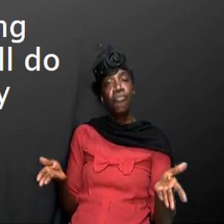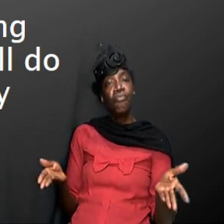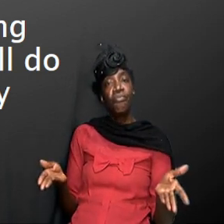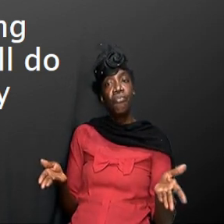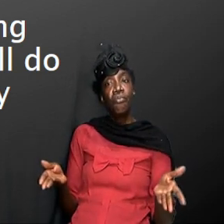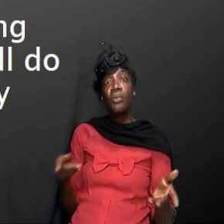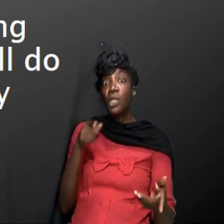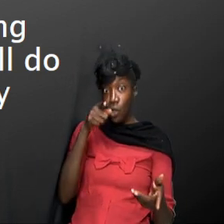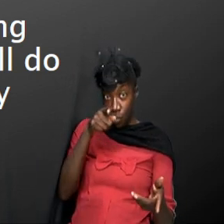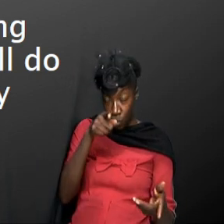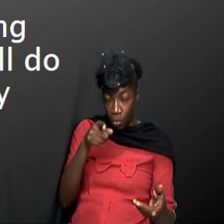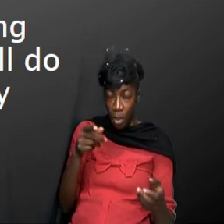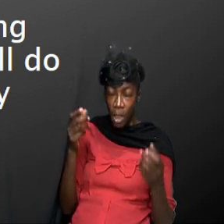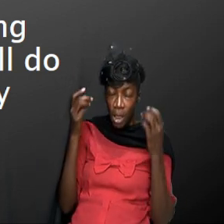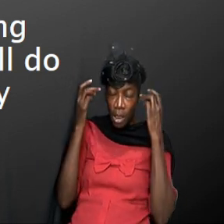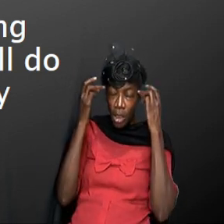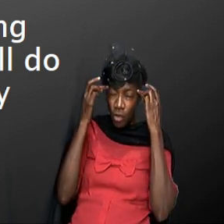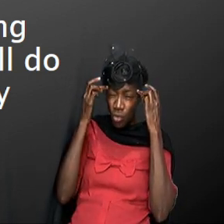you would be surprised.